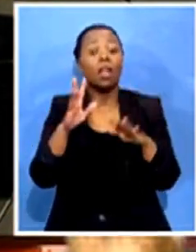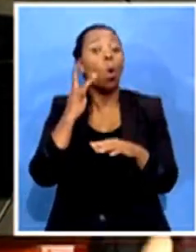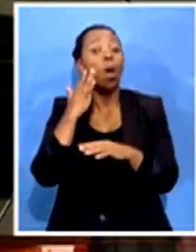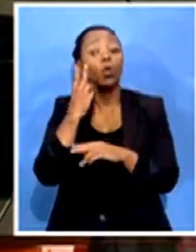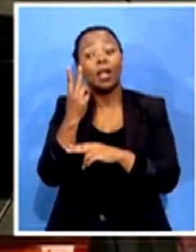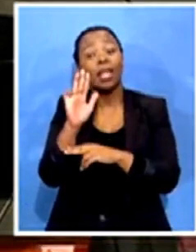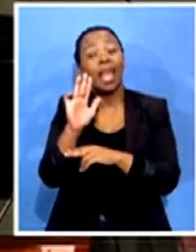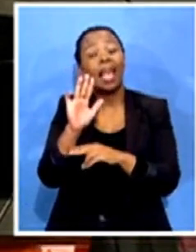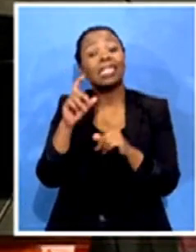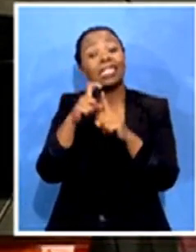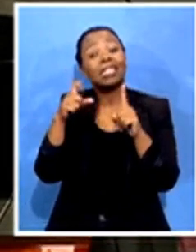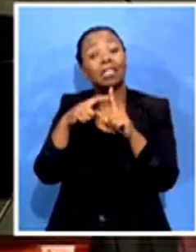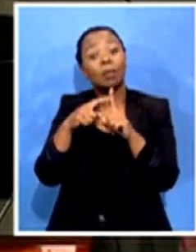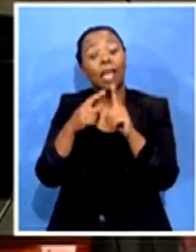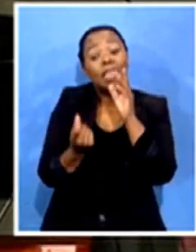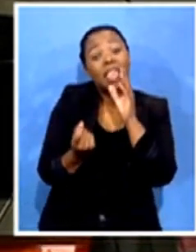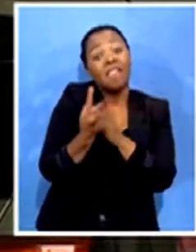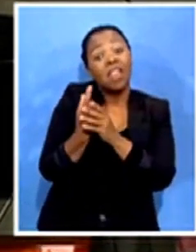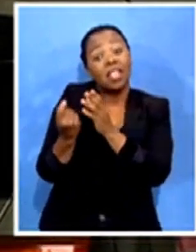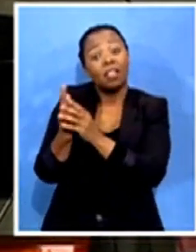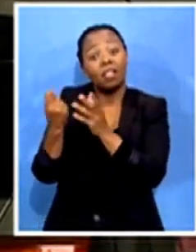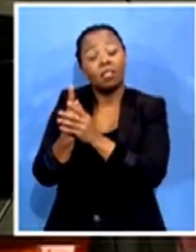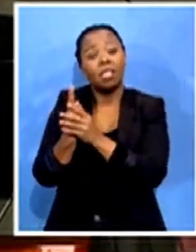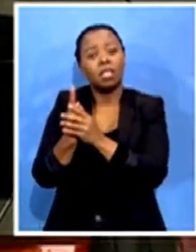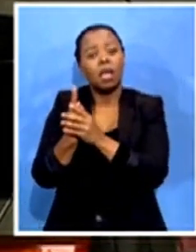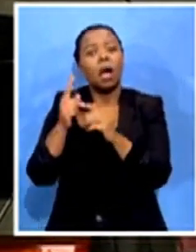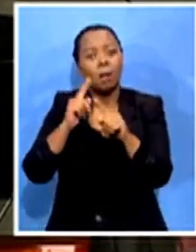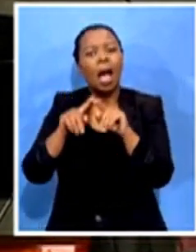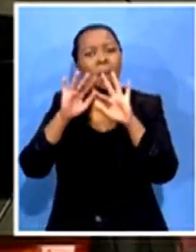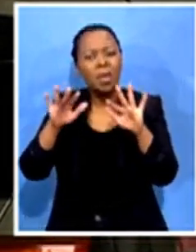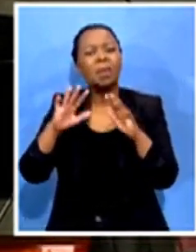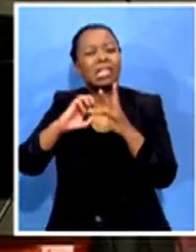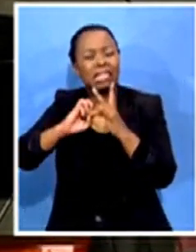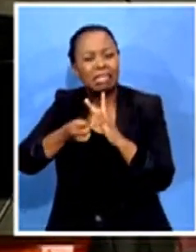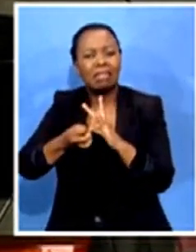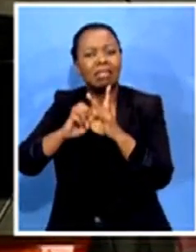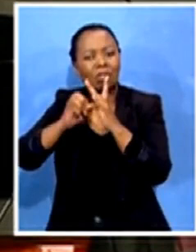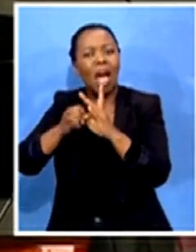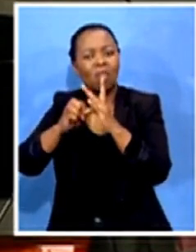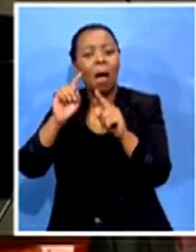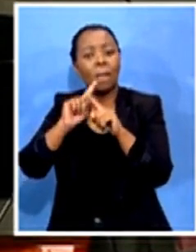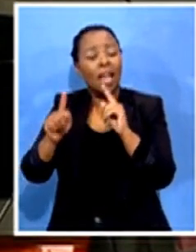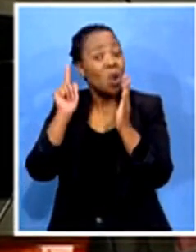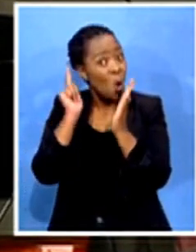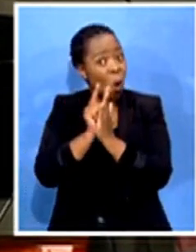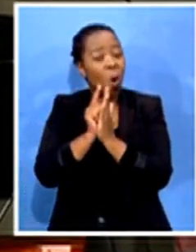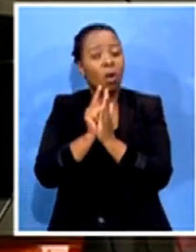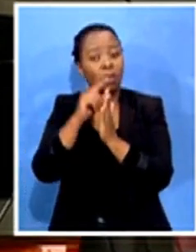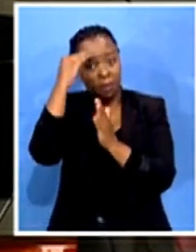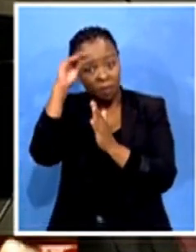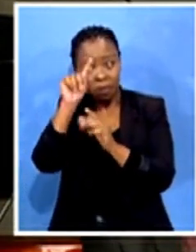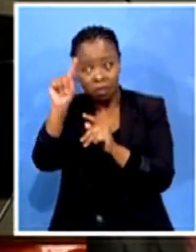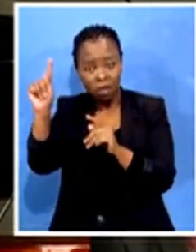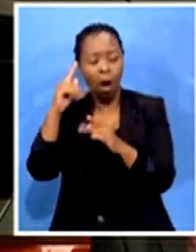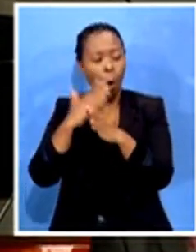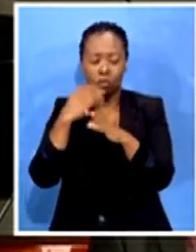some, there are people who are still trying, but the law enforcement agencies have been working very hard in our province. They have stopped a